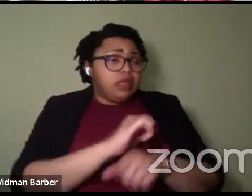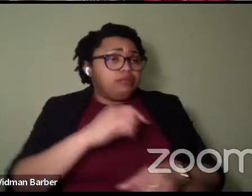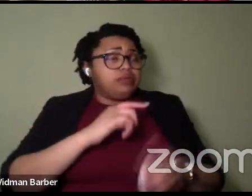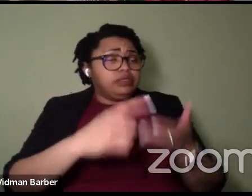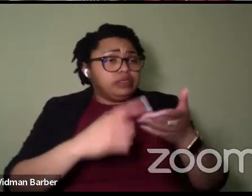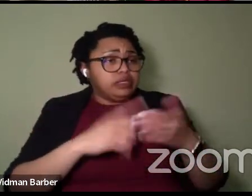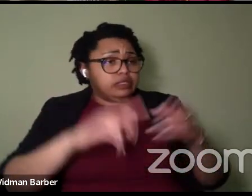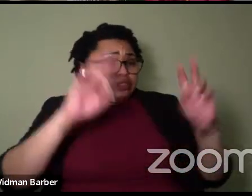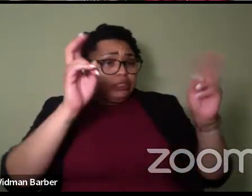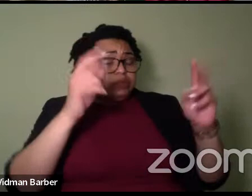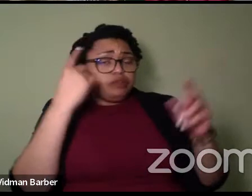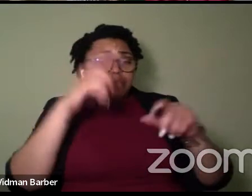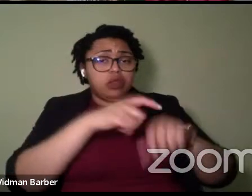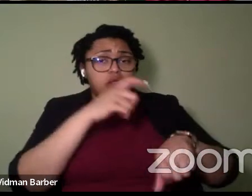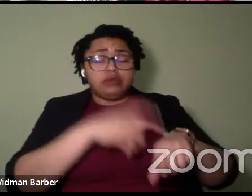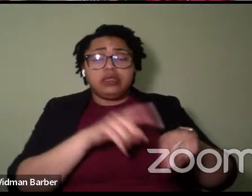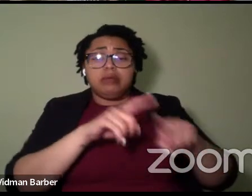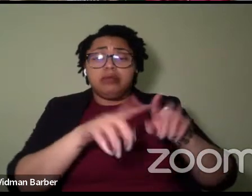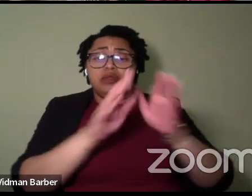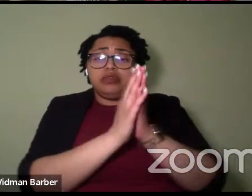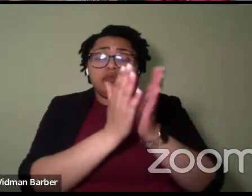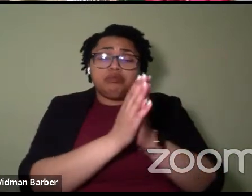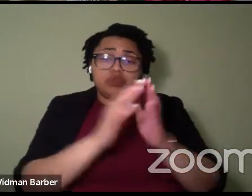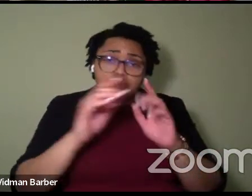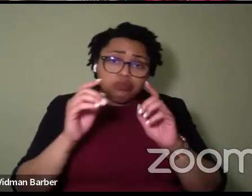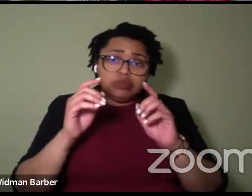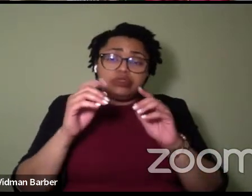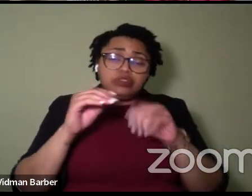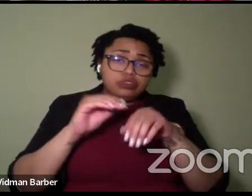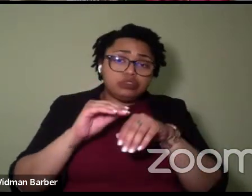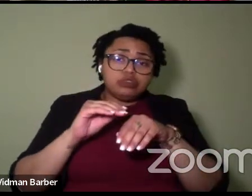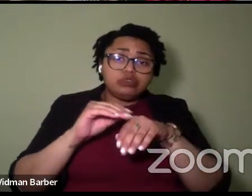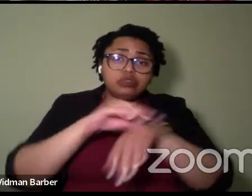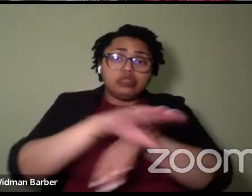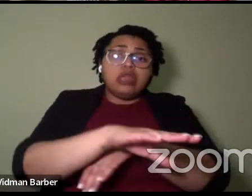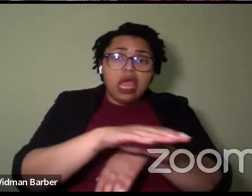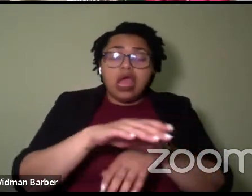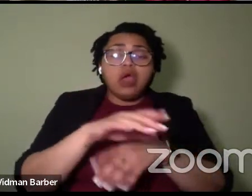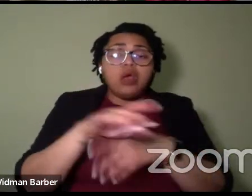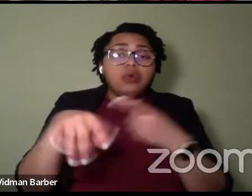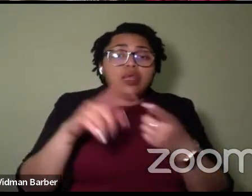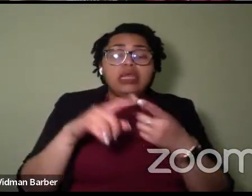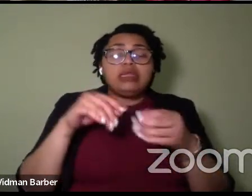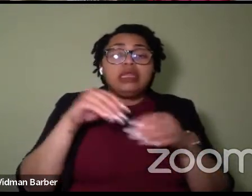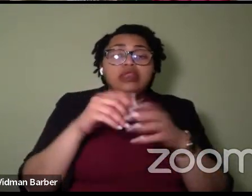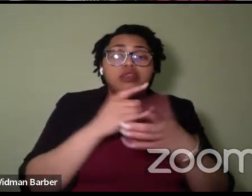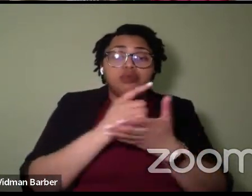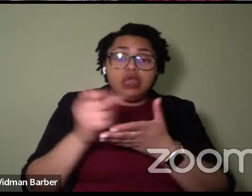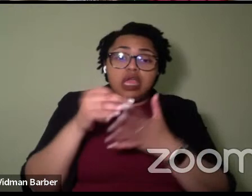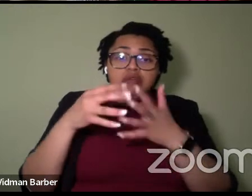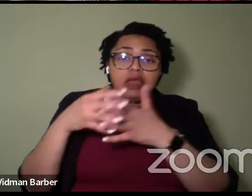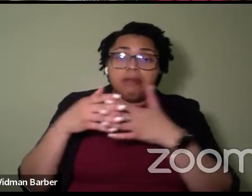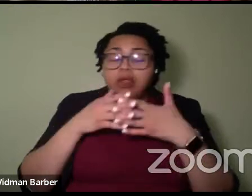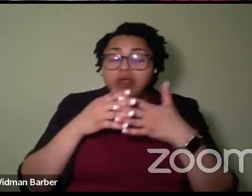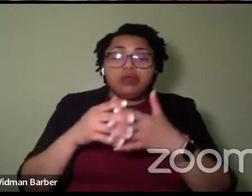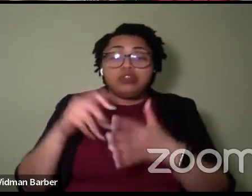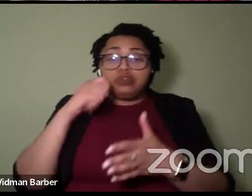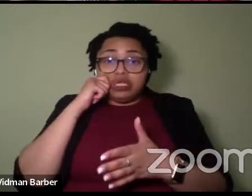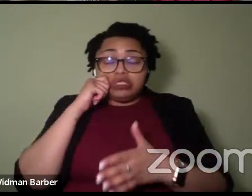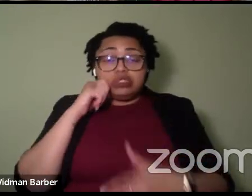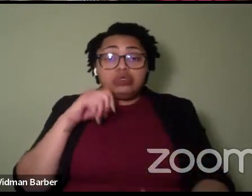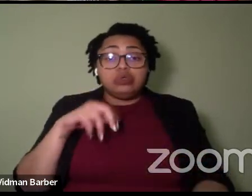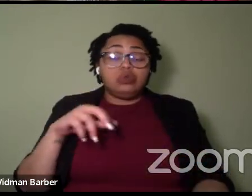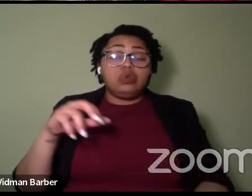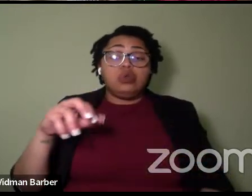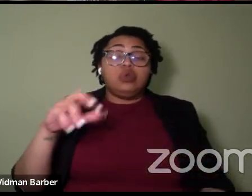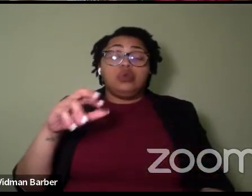out in the wake of America's racial reawareness, not reckoning, because